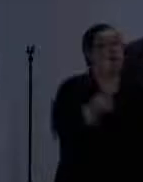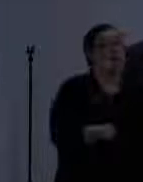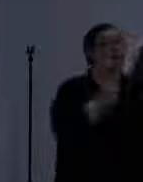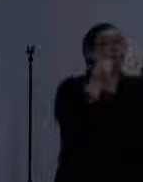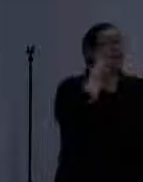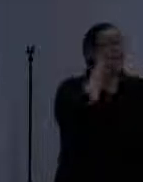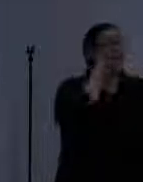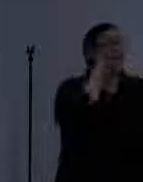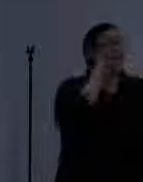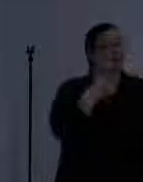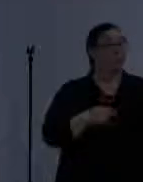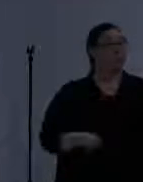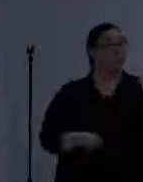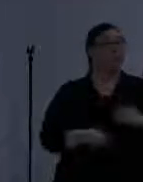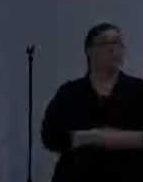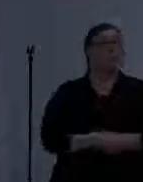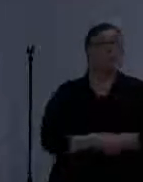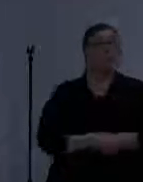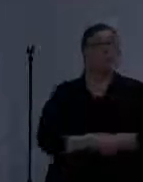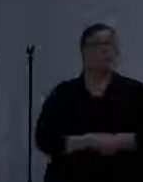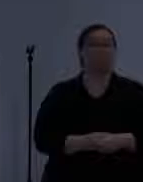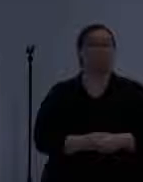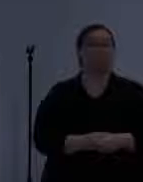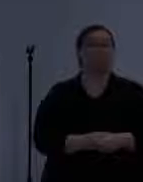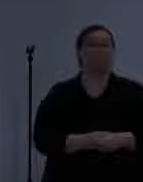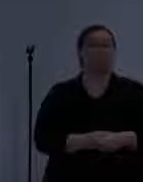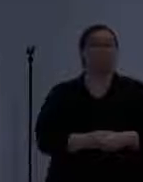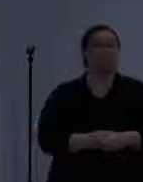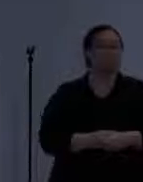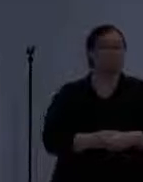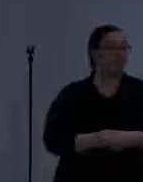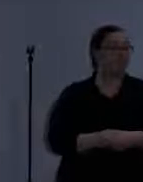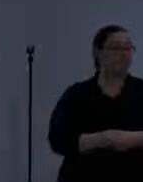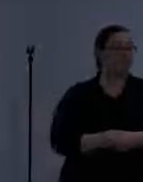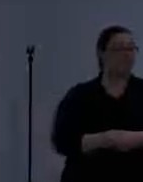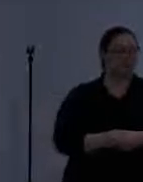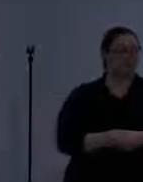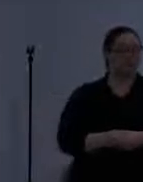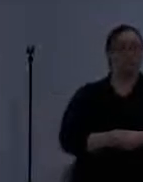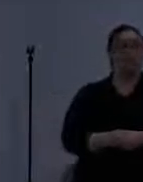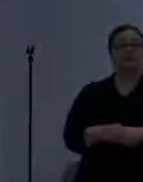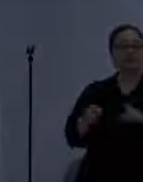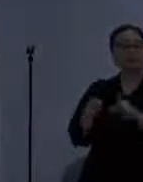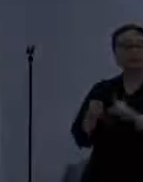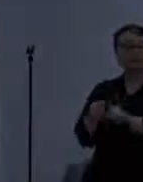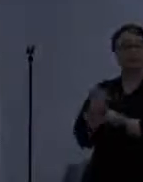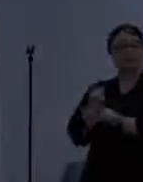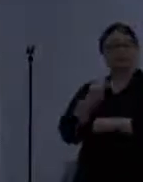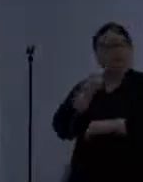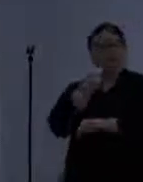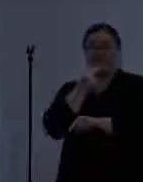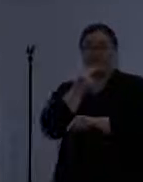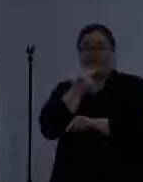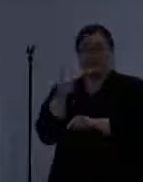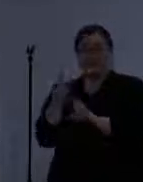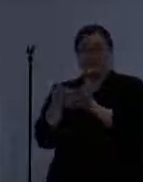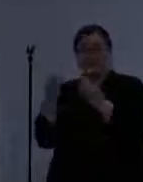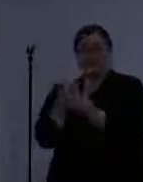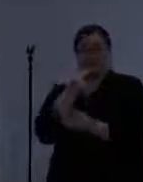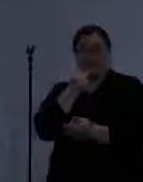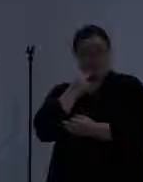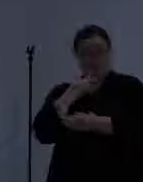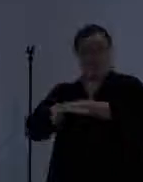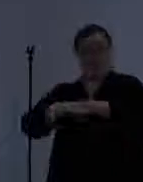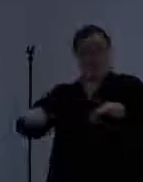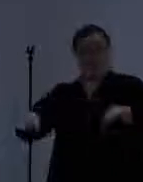And generally, as with Integrity Care in South Australia, those are the sorts of issues which are generally in the media as